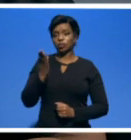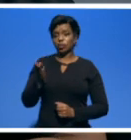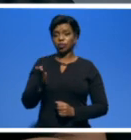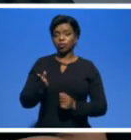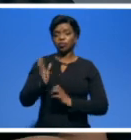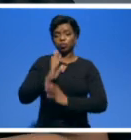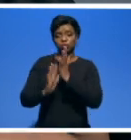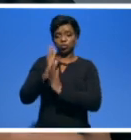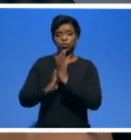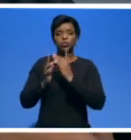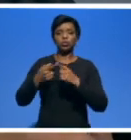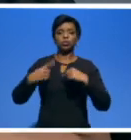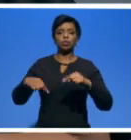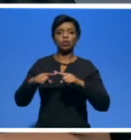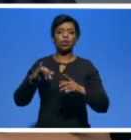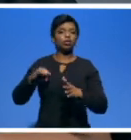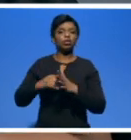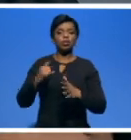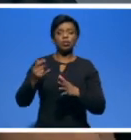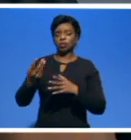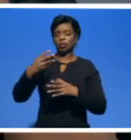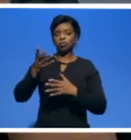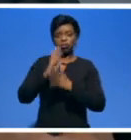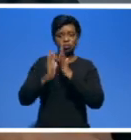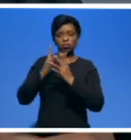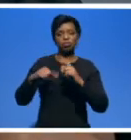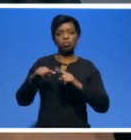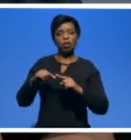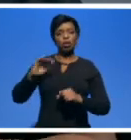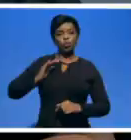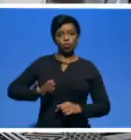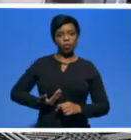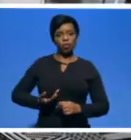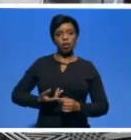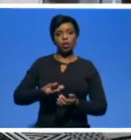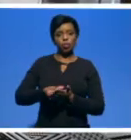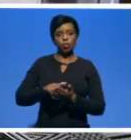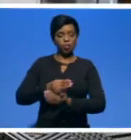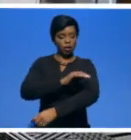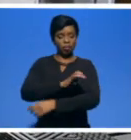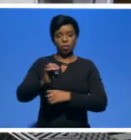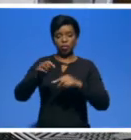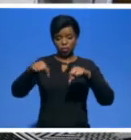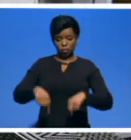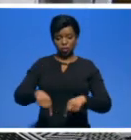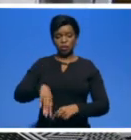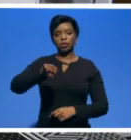just give us the landscape of women economic empowerment in South Africa? What are the trends?